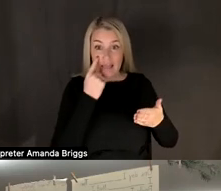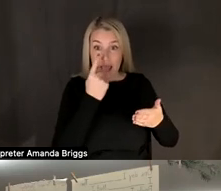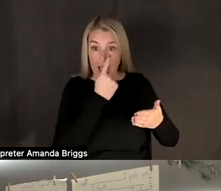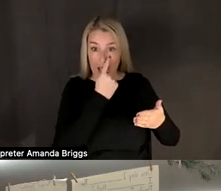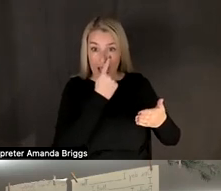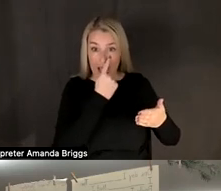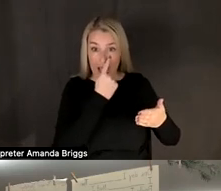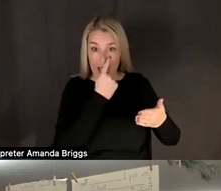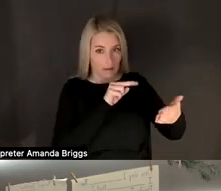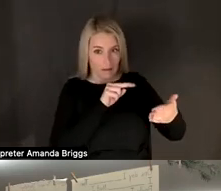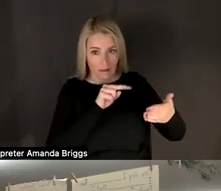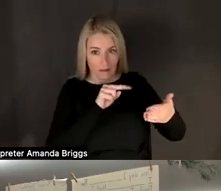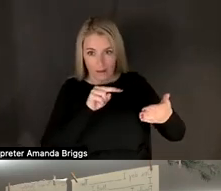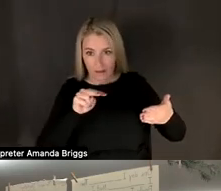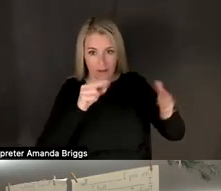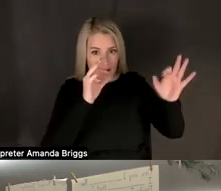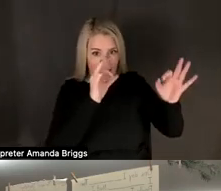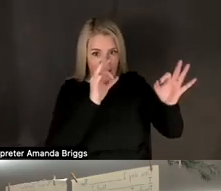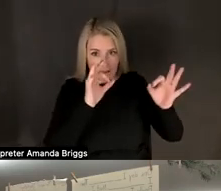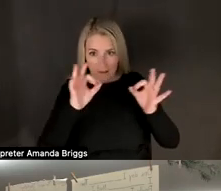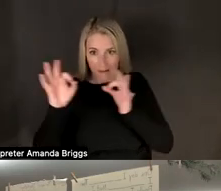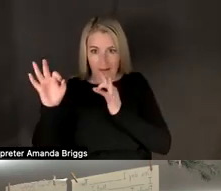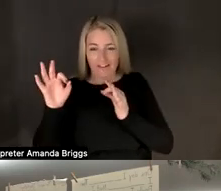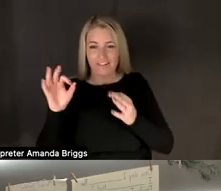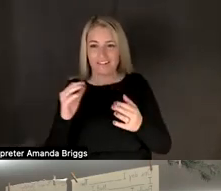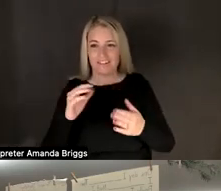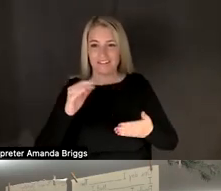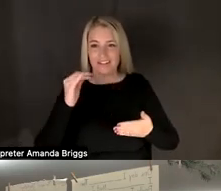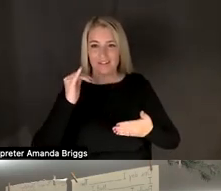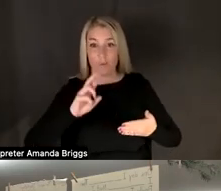Our culture is right dominant, so everything goes the right way.